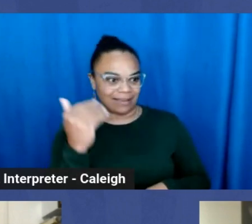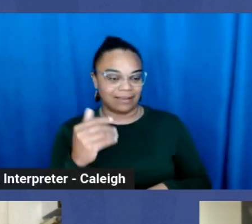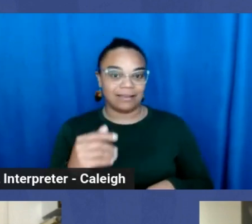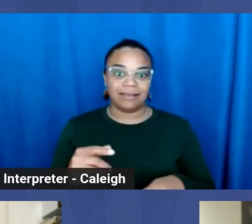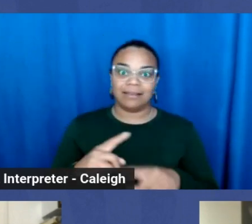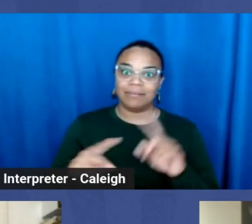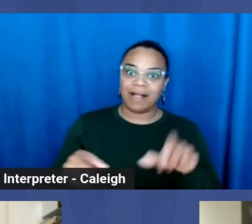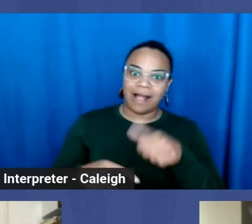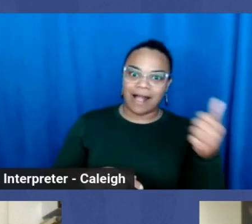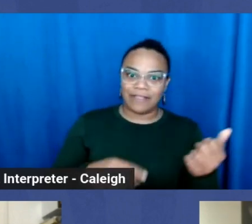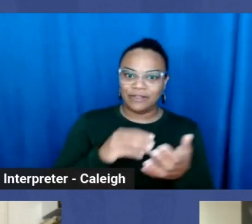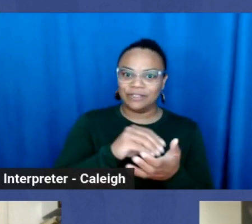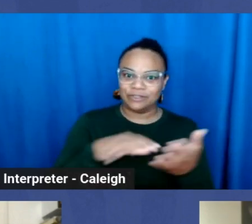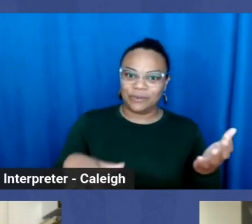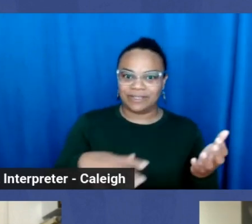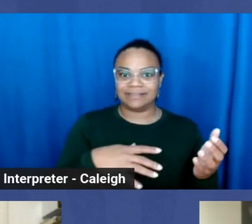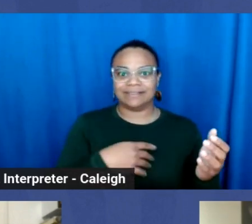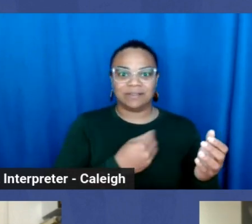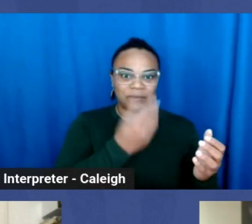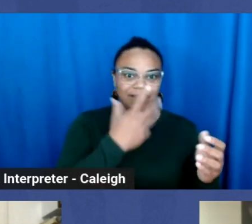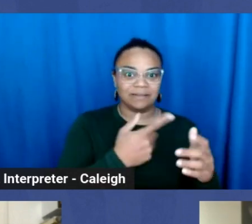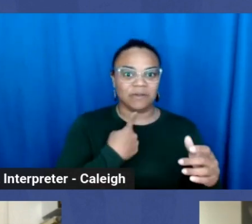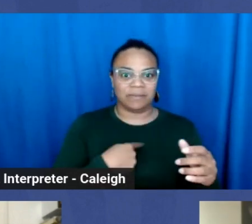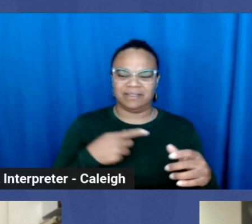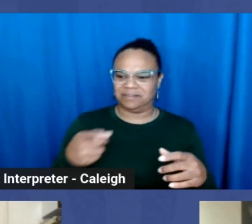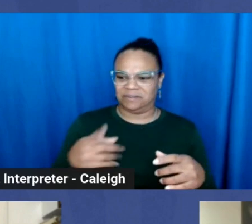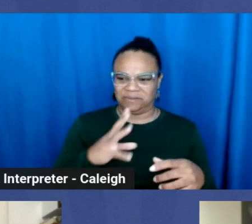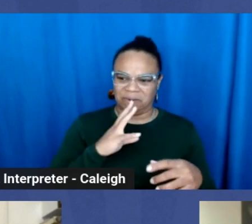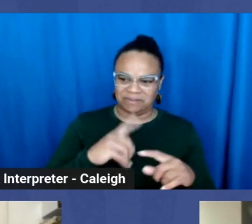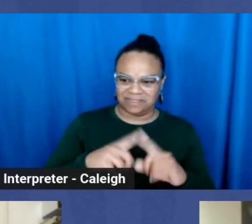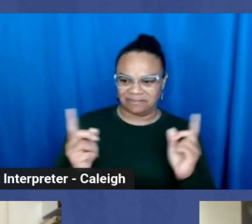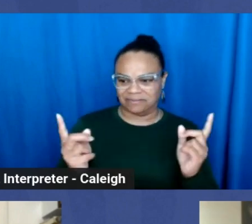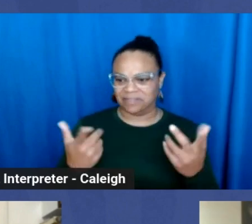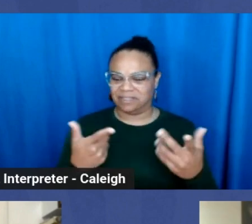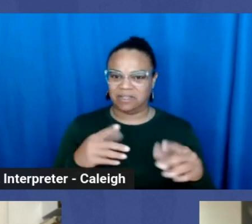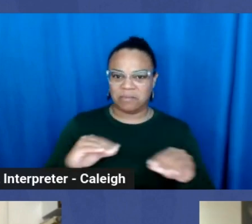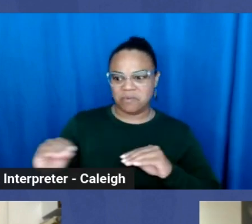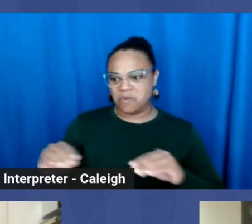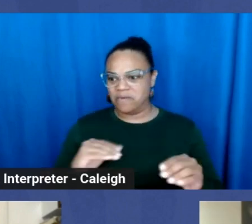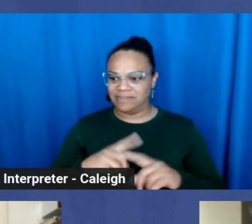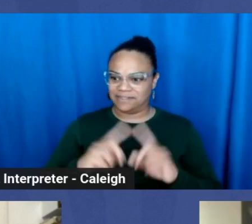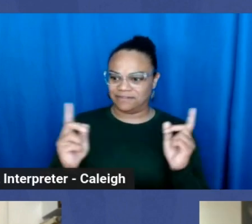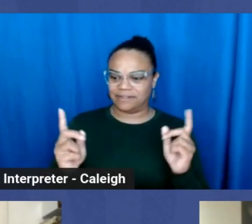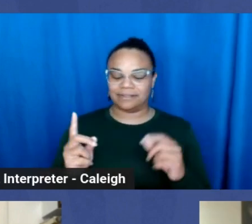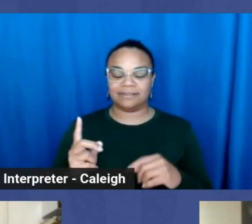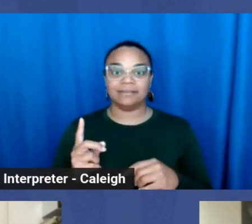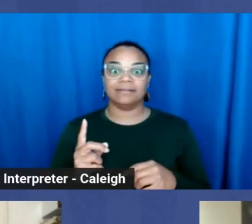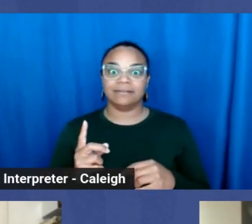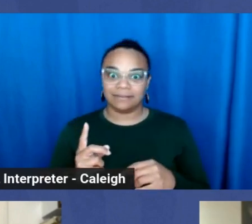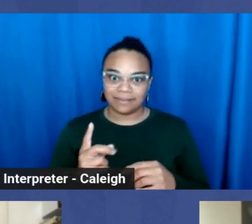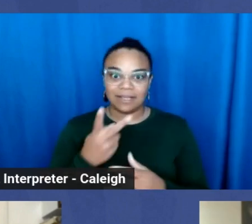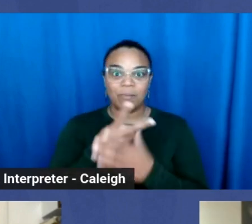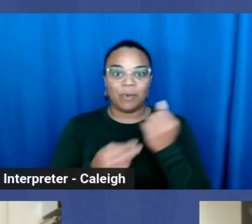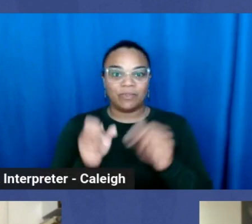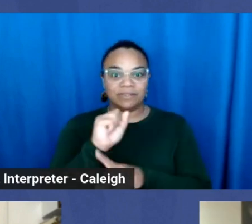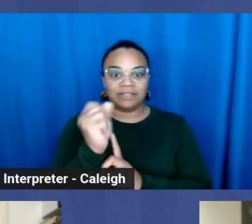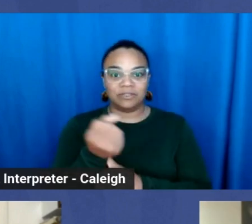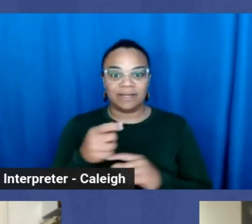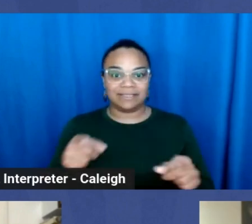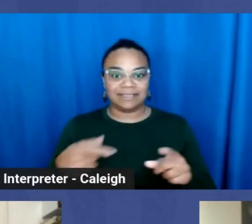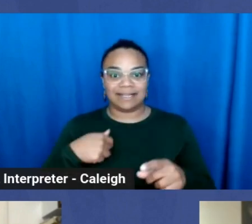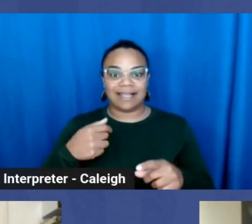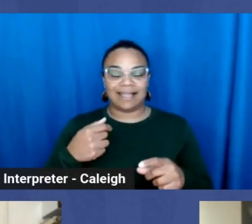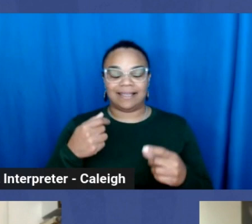that I was talking different, that I was moving different, right? And in both ways, I found myself having to redefine how I